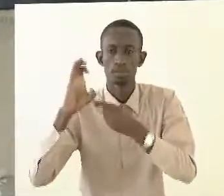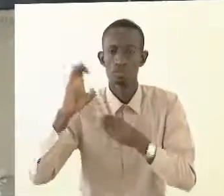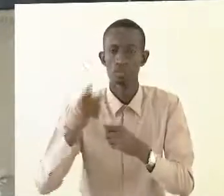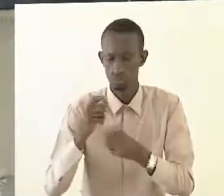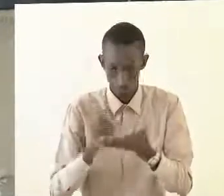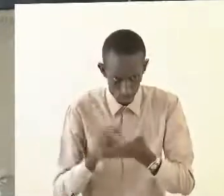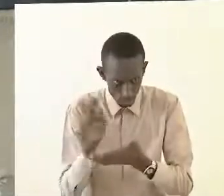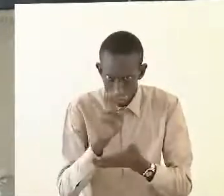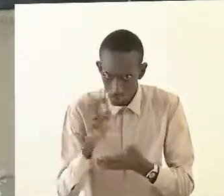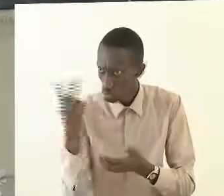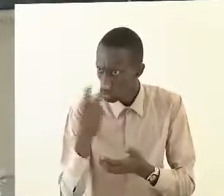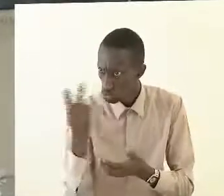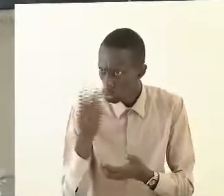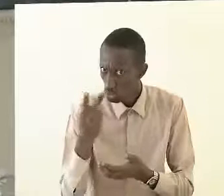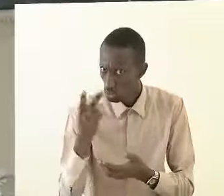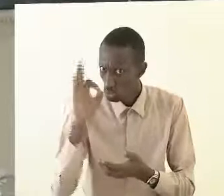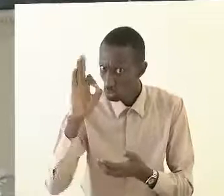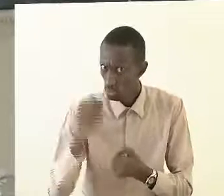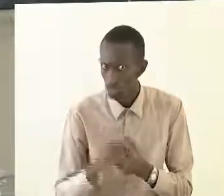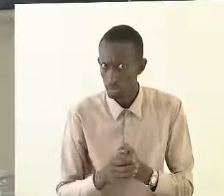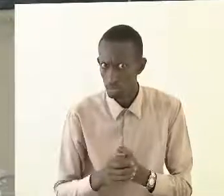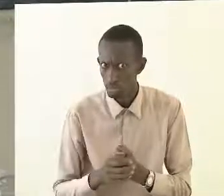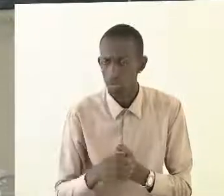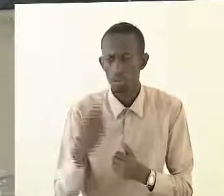me, f of x